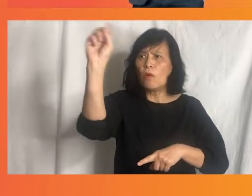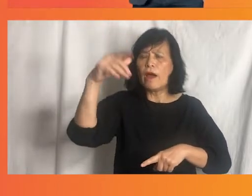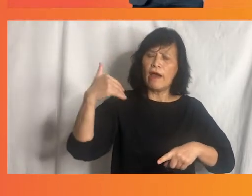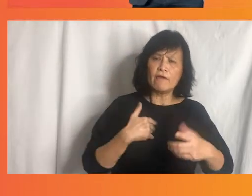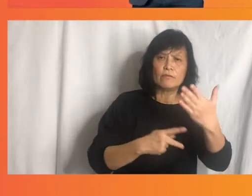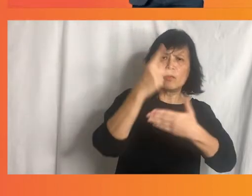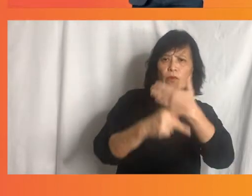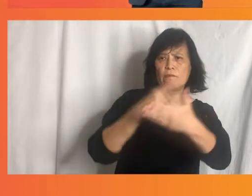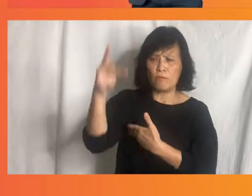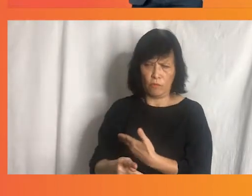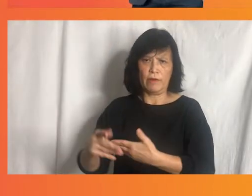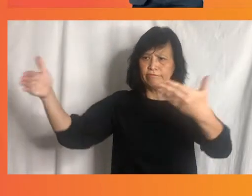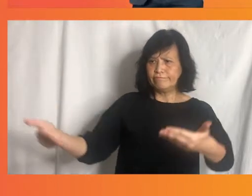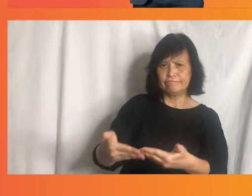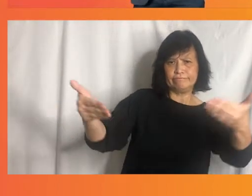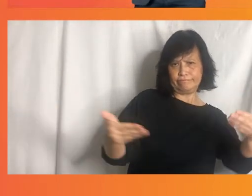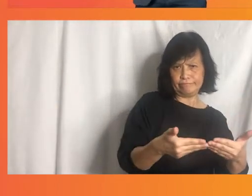and programs.